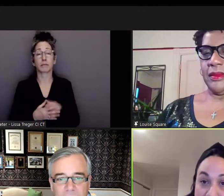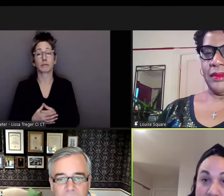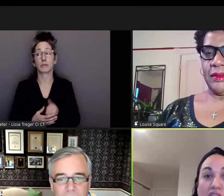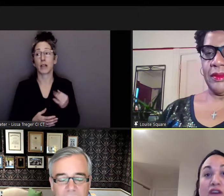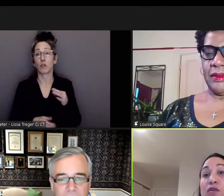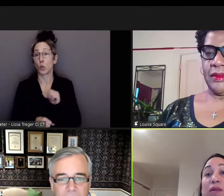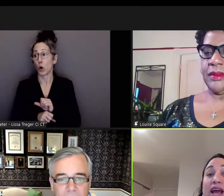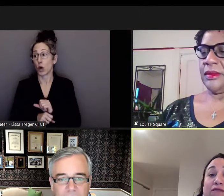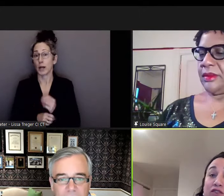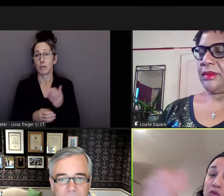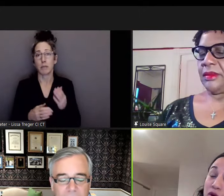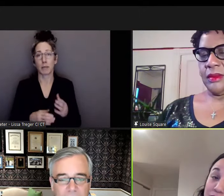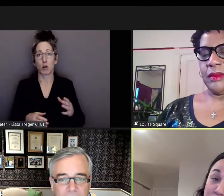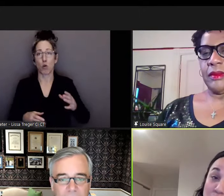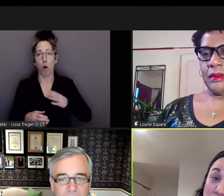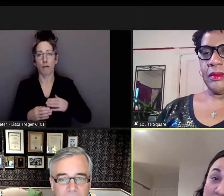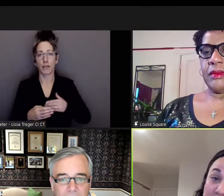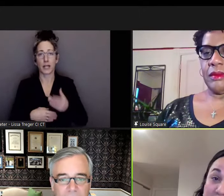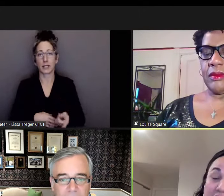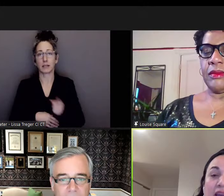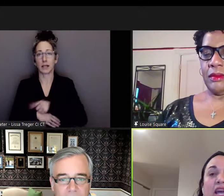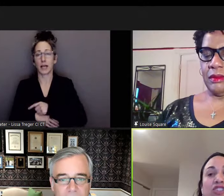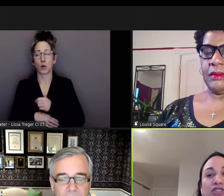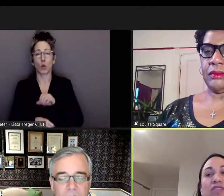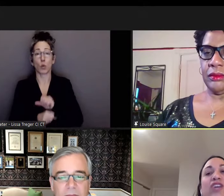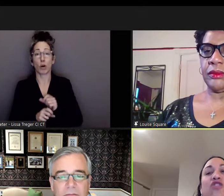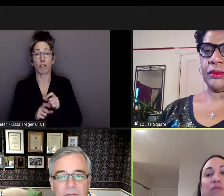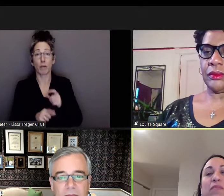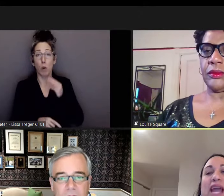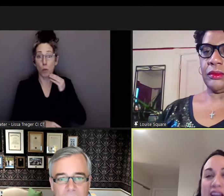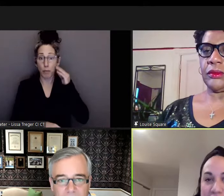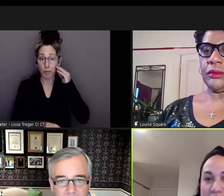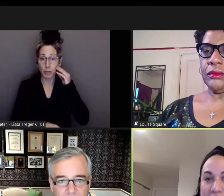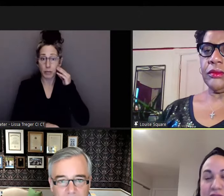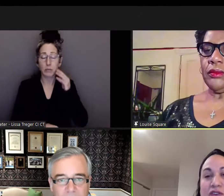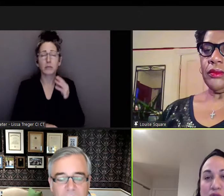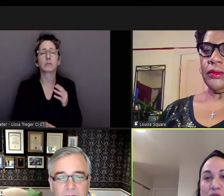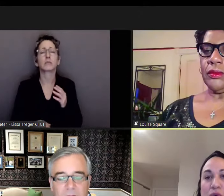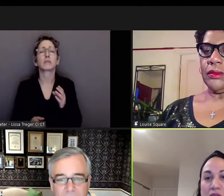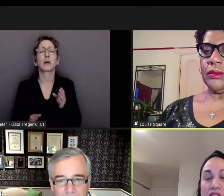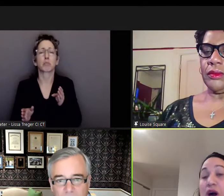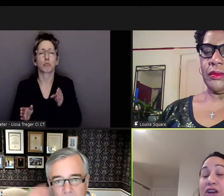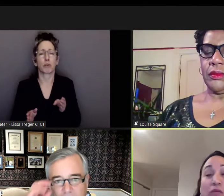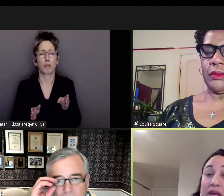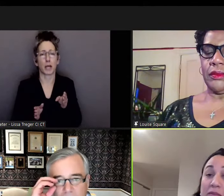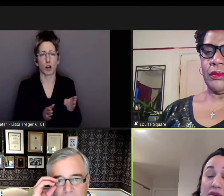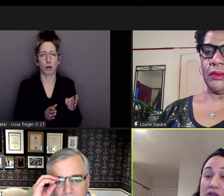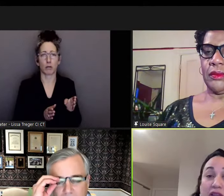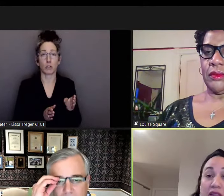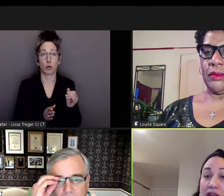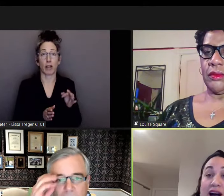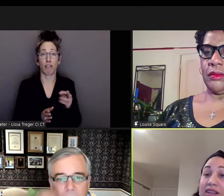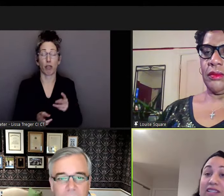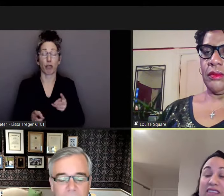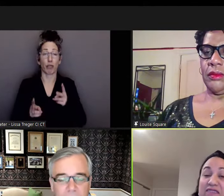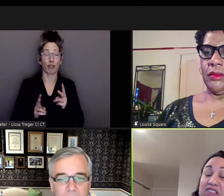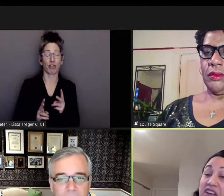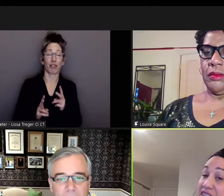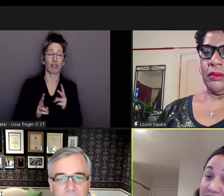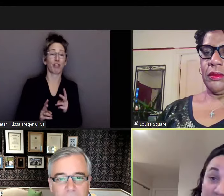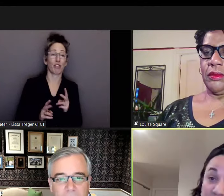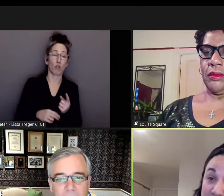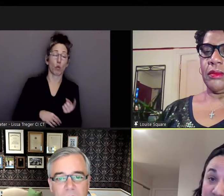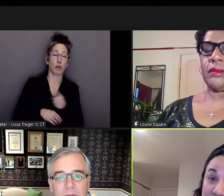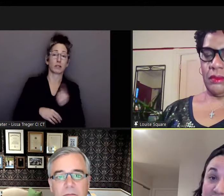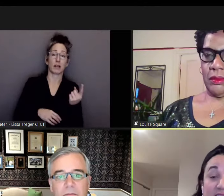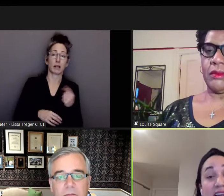take the next day off or plan for a work from home day, just so that you're prepared that if I know people, the colleagues that felt